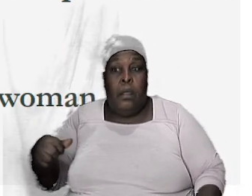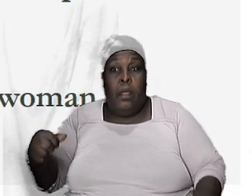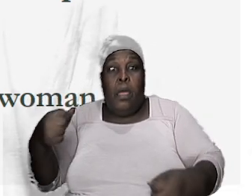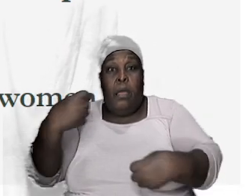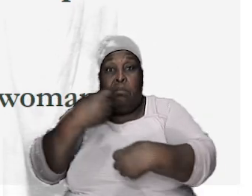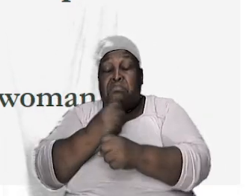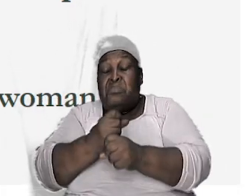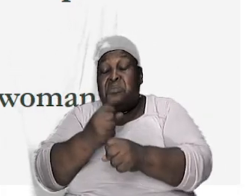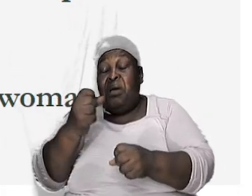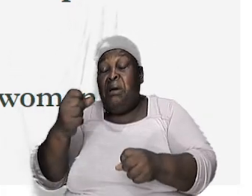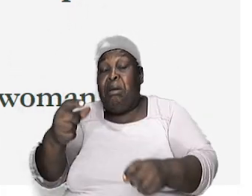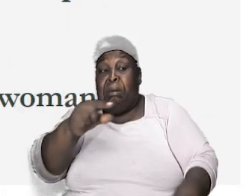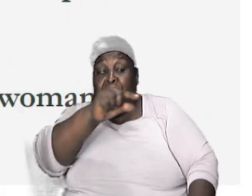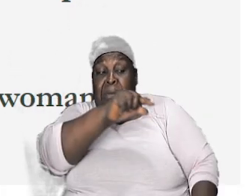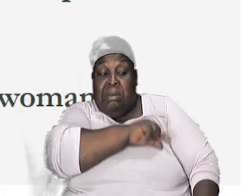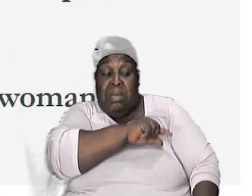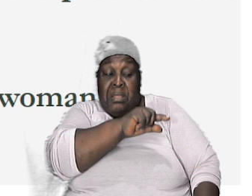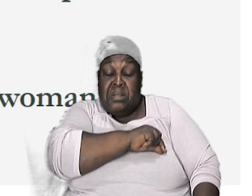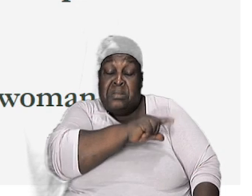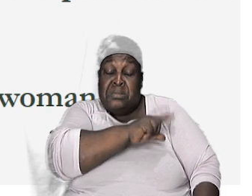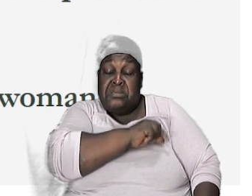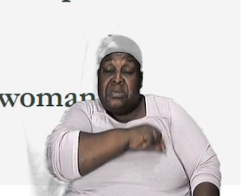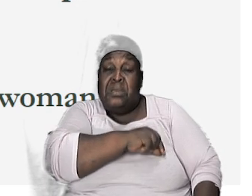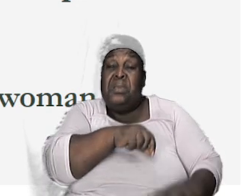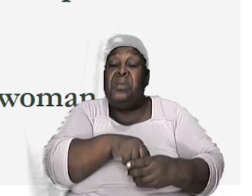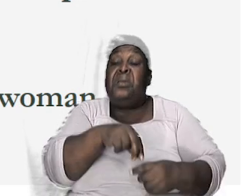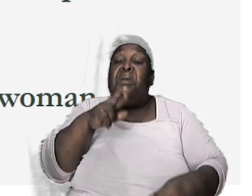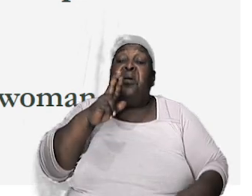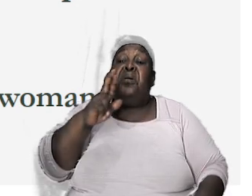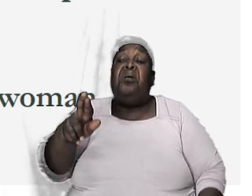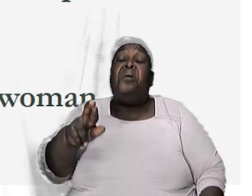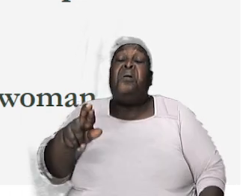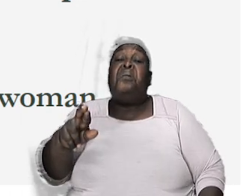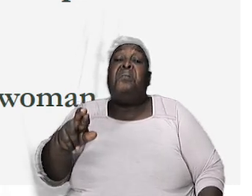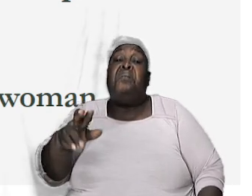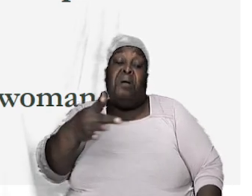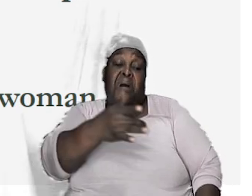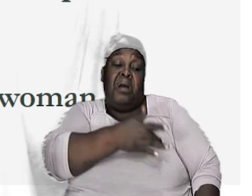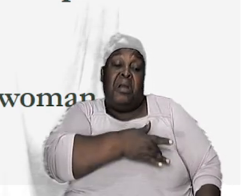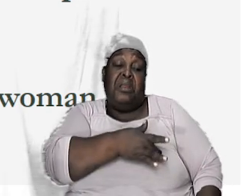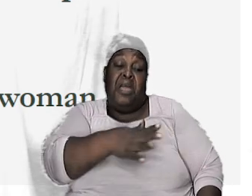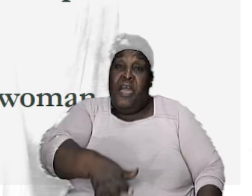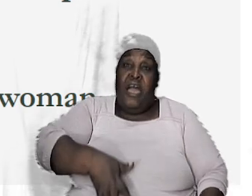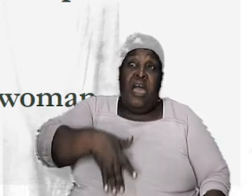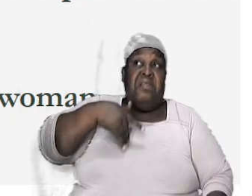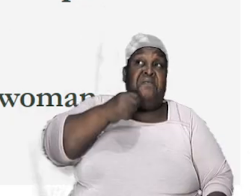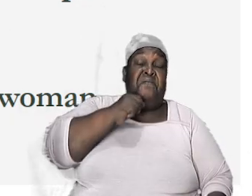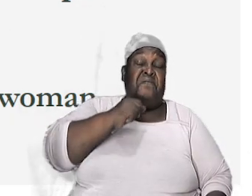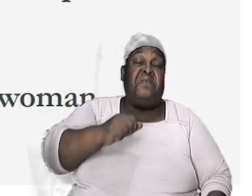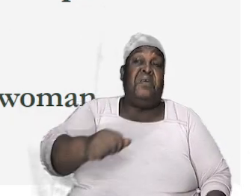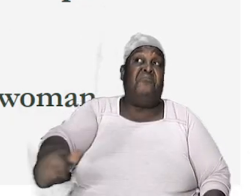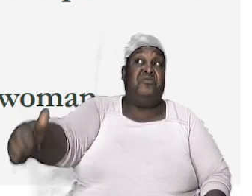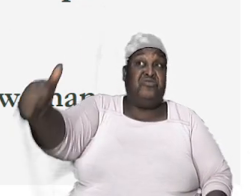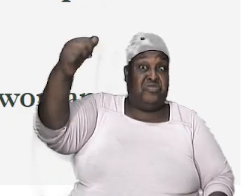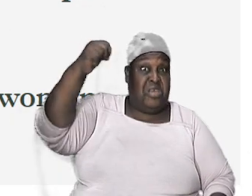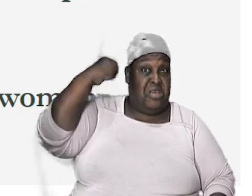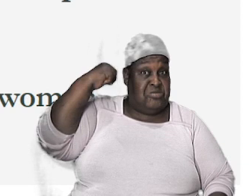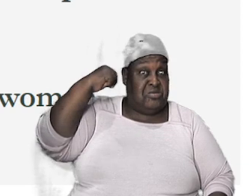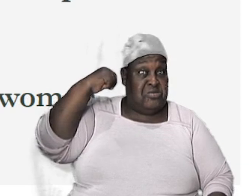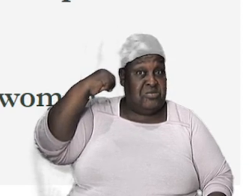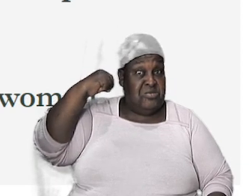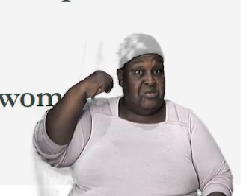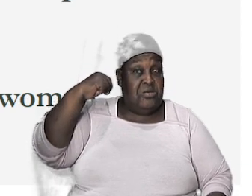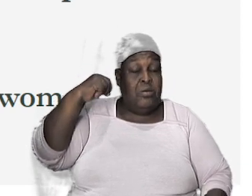guilt in our heart. It creates a place of feeling rejected. We can never live in the glory of God's presence